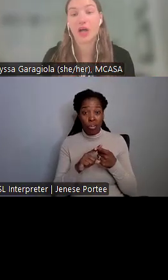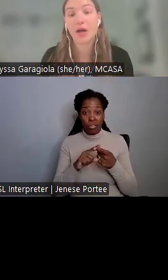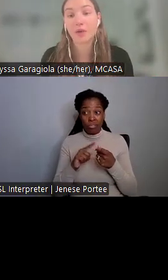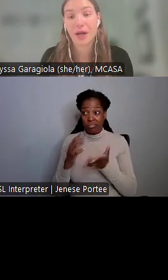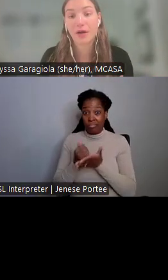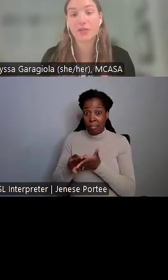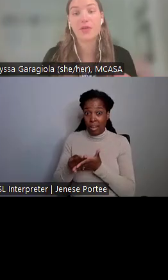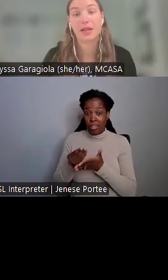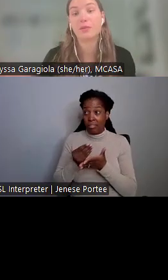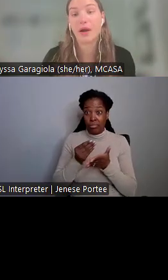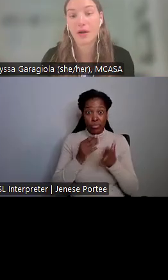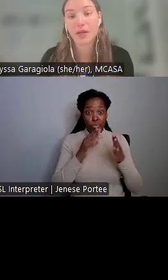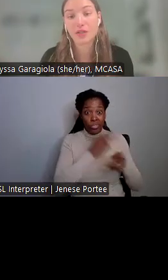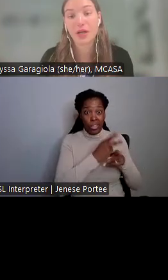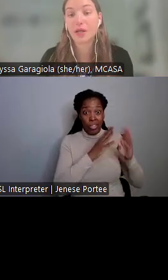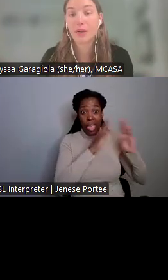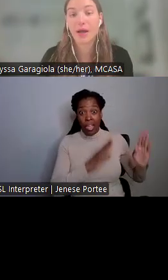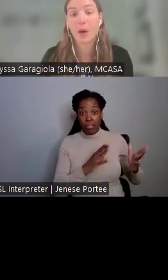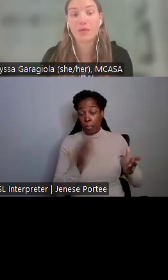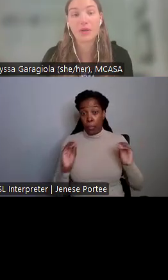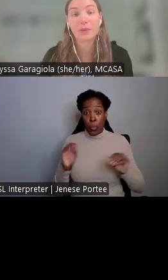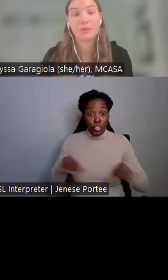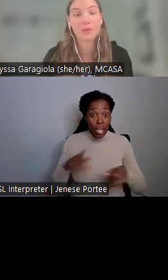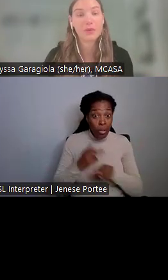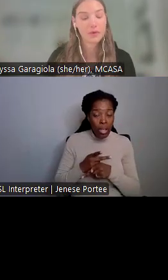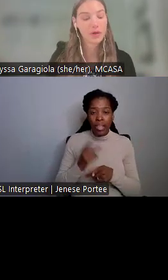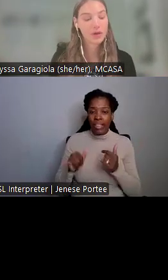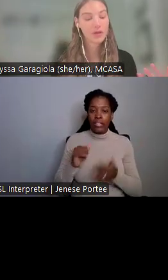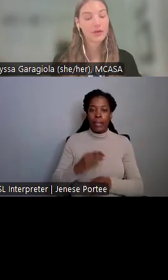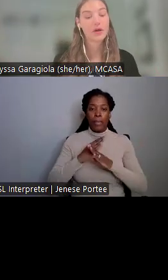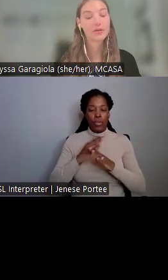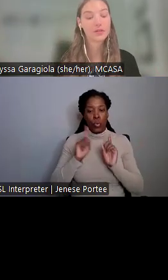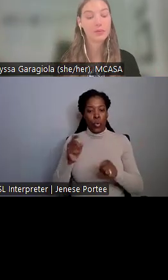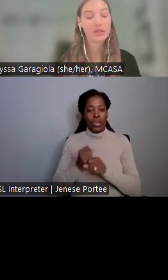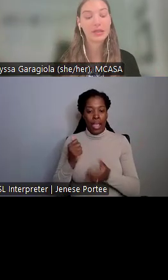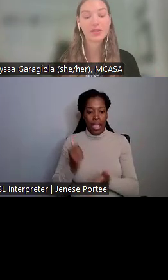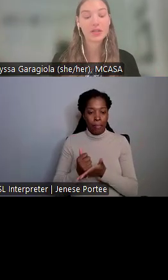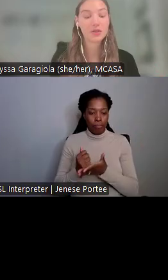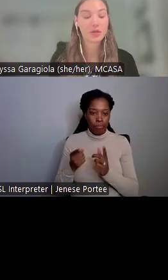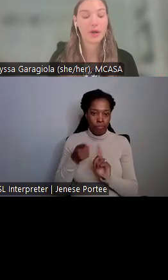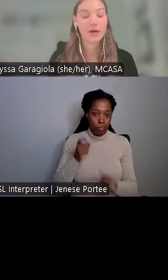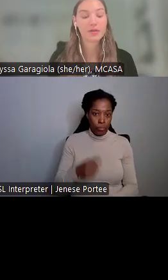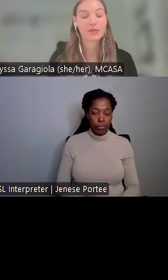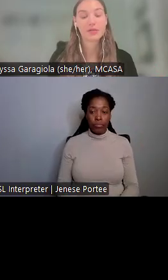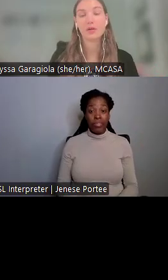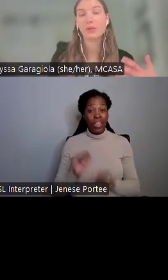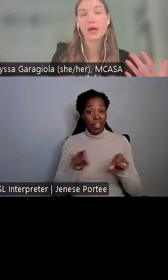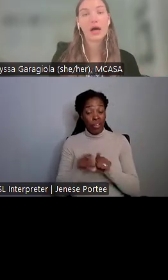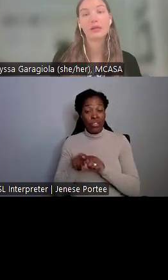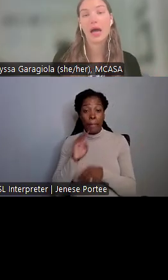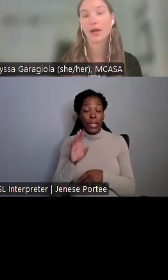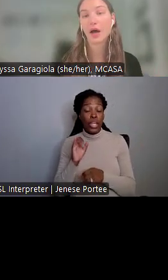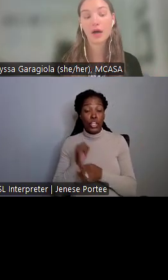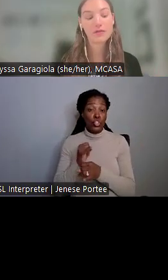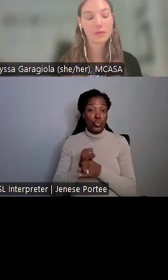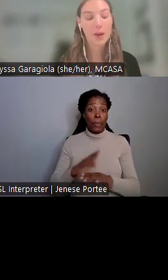don't have childcare, and so that's a barrier in trying to go get help from you. There could also be institutional barriers. So